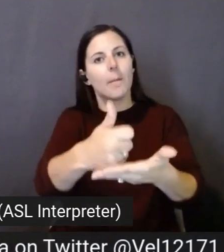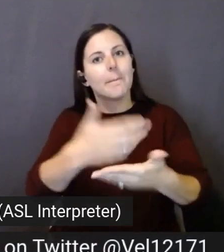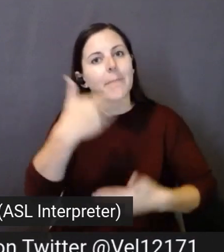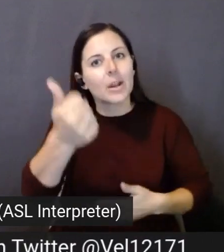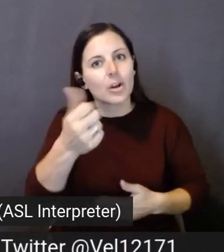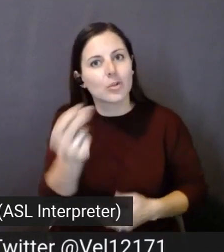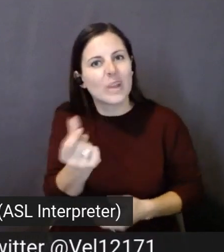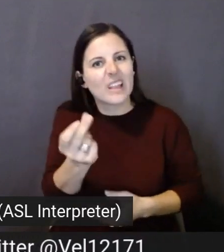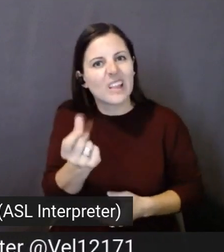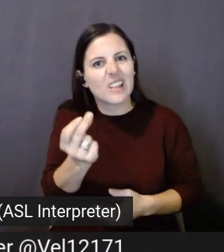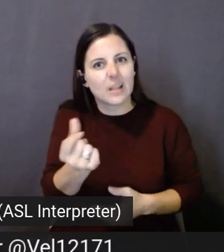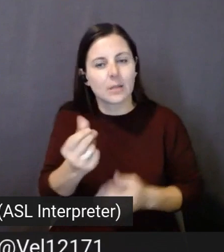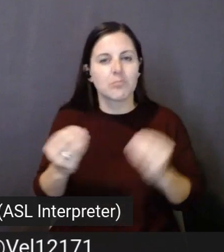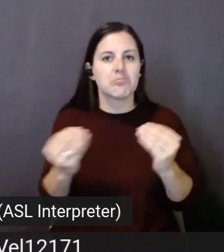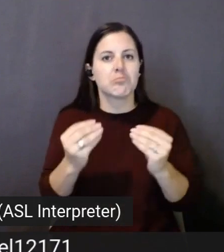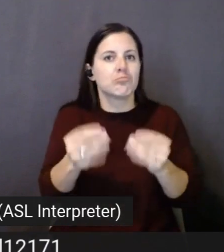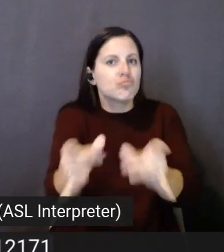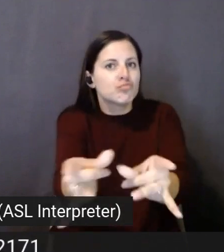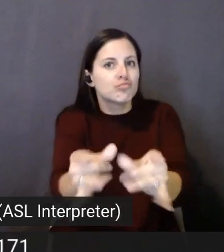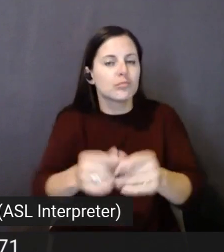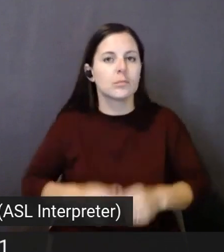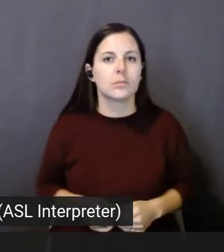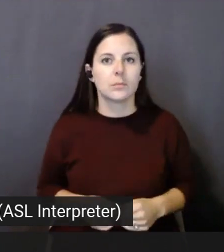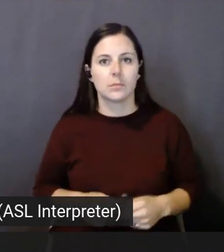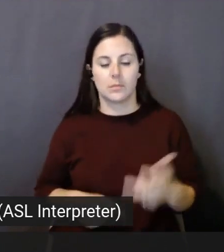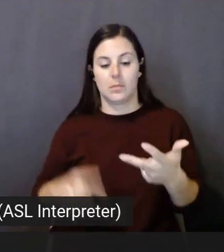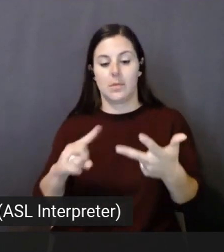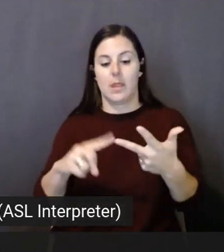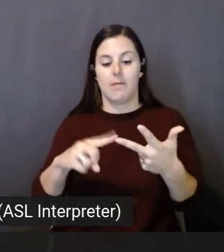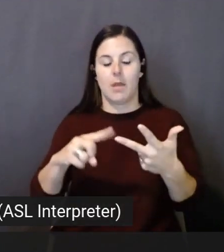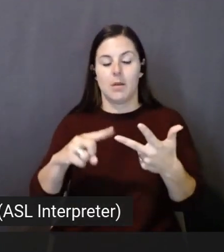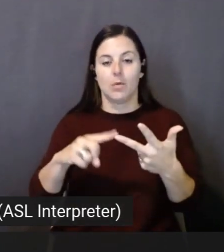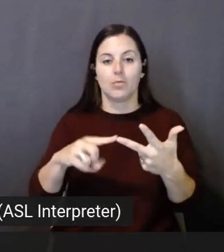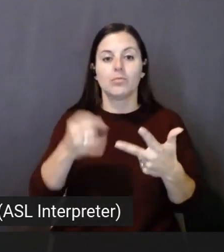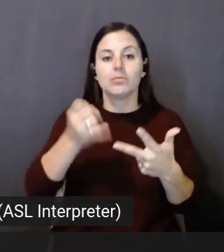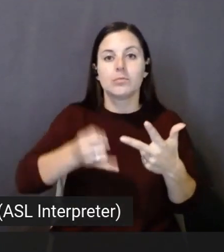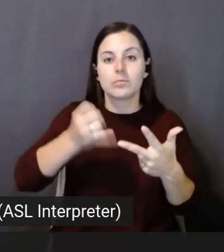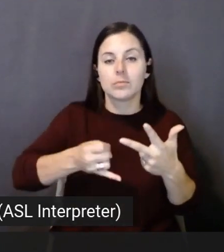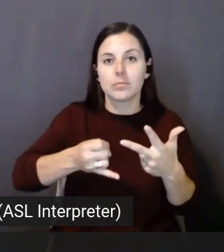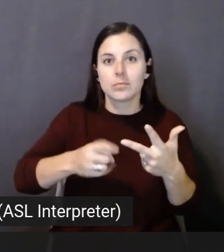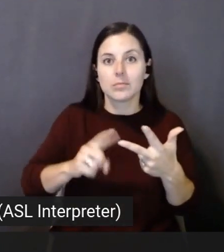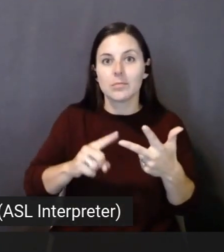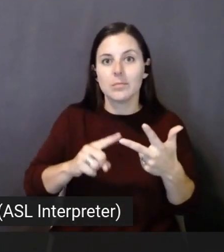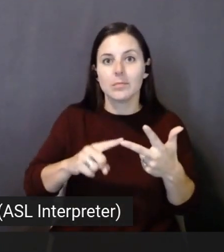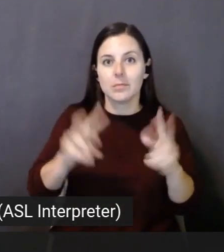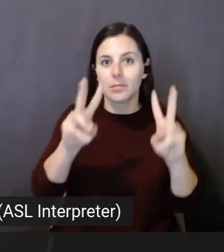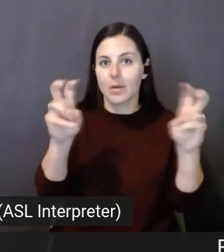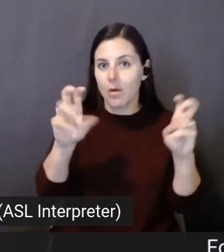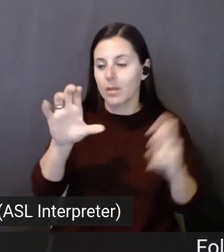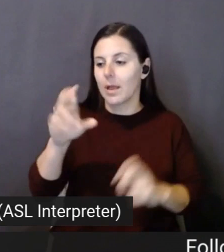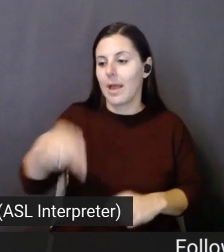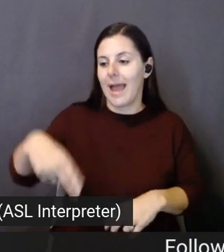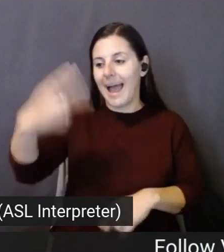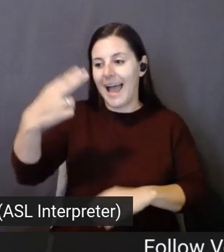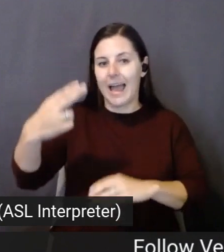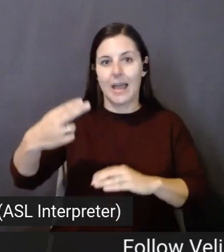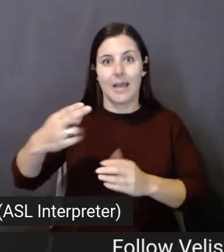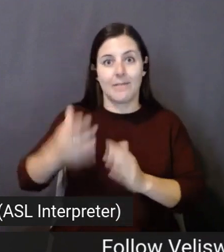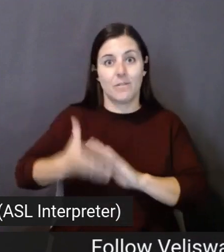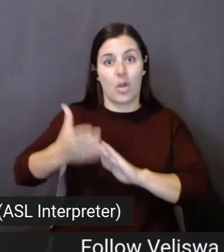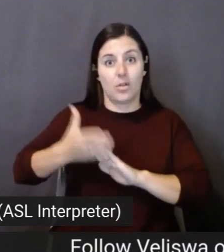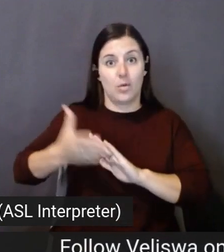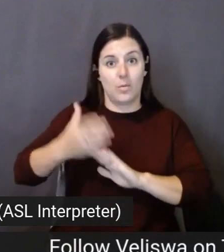quickly and more easily. And then the final capability that we launched this week is called high volume outbound communications. And